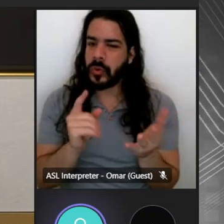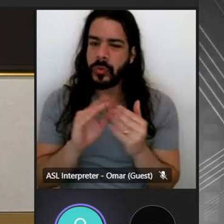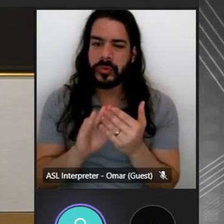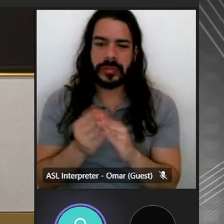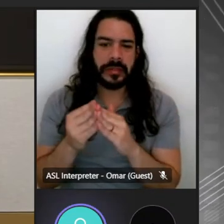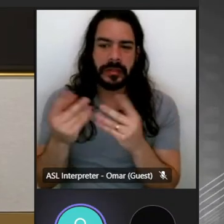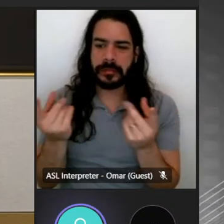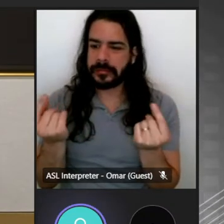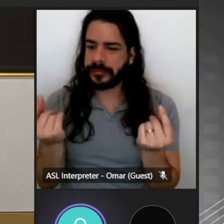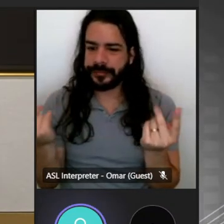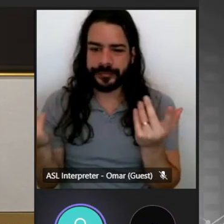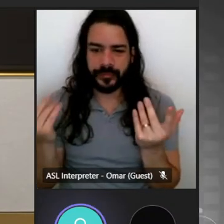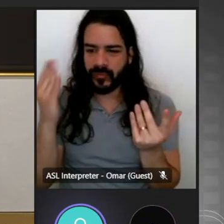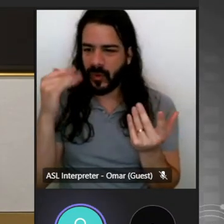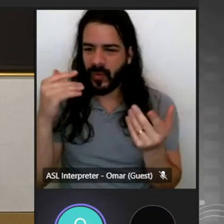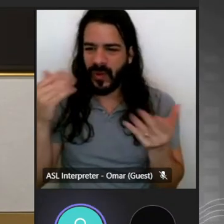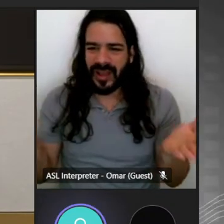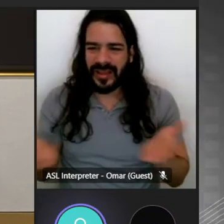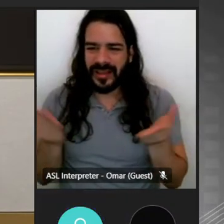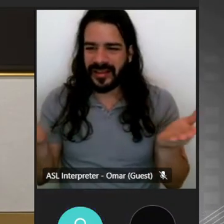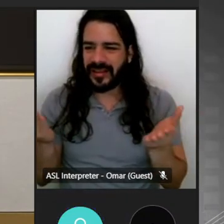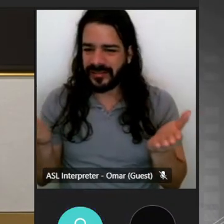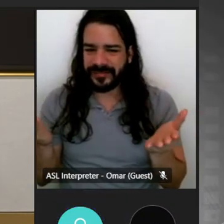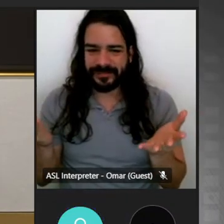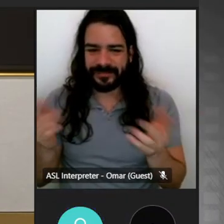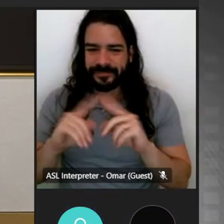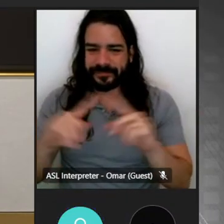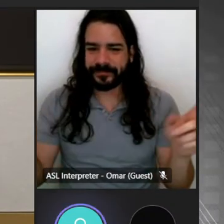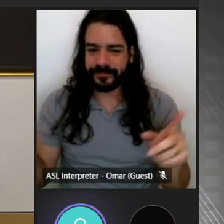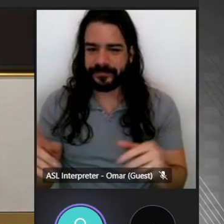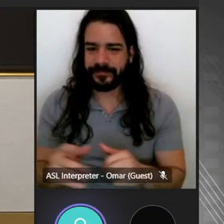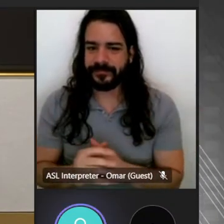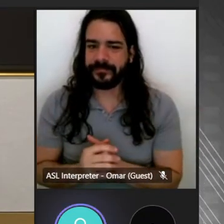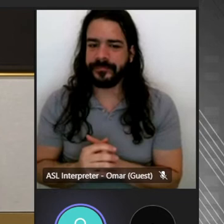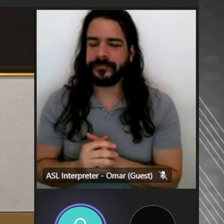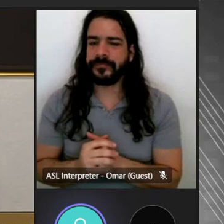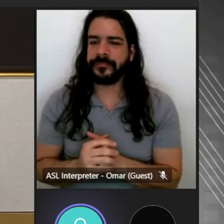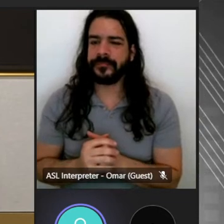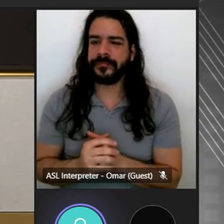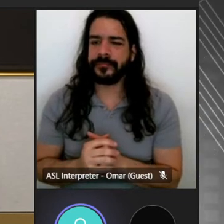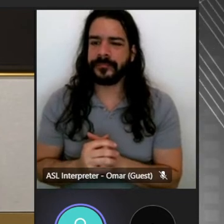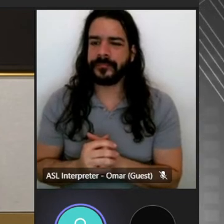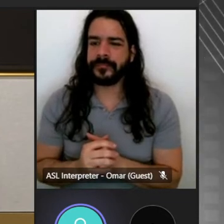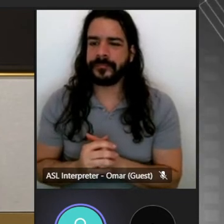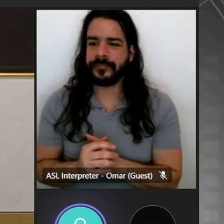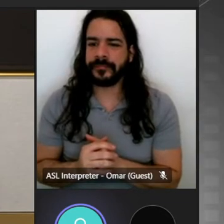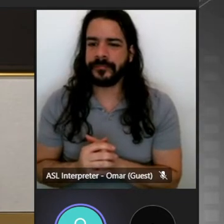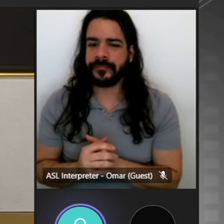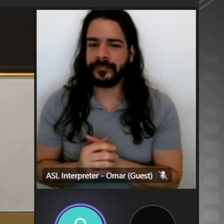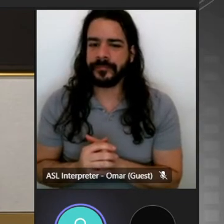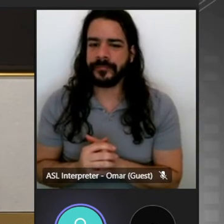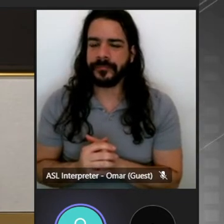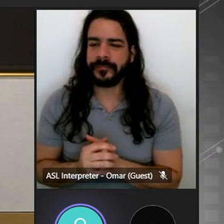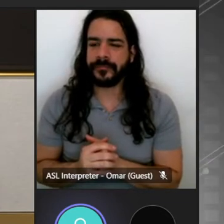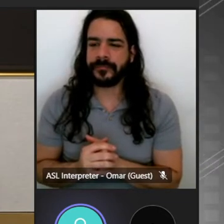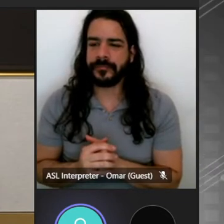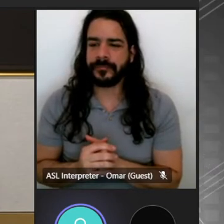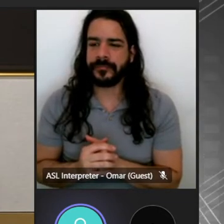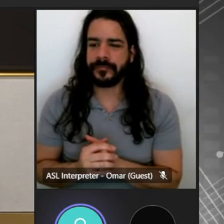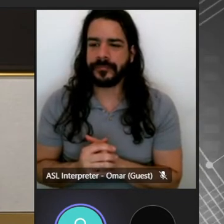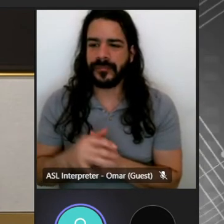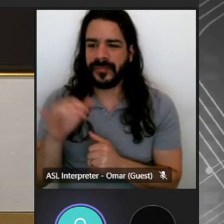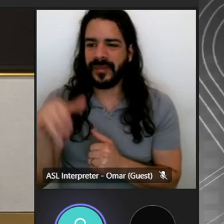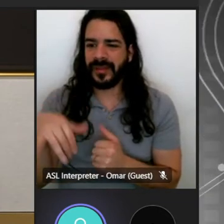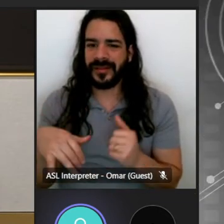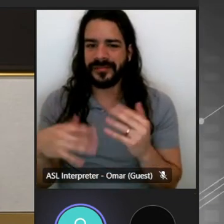um I'm not sure that it's any worse than what we have here so I certainly think that uh that of minimum